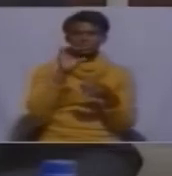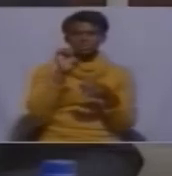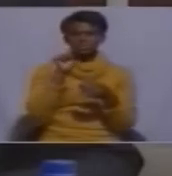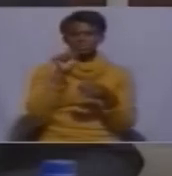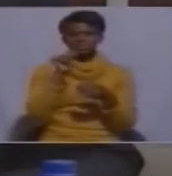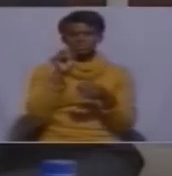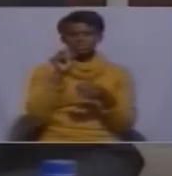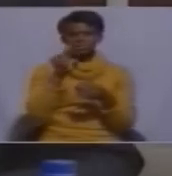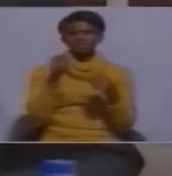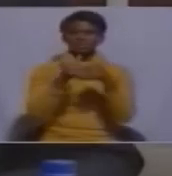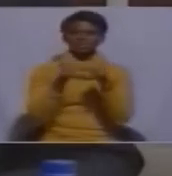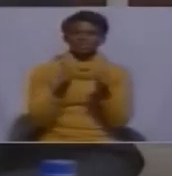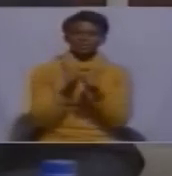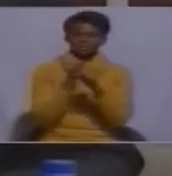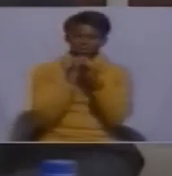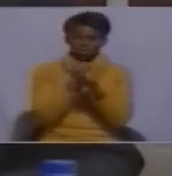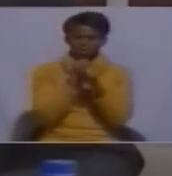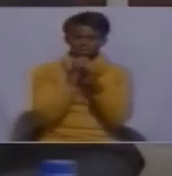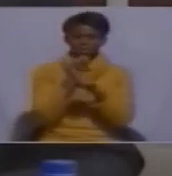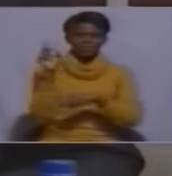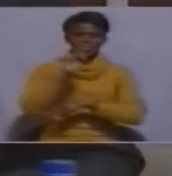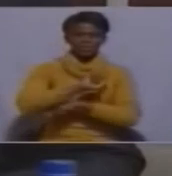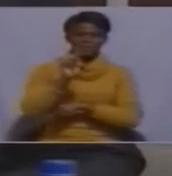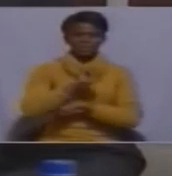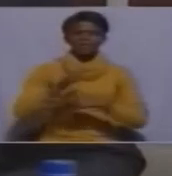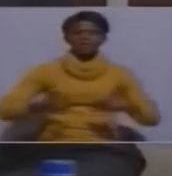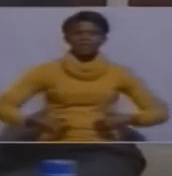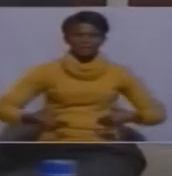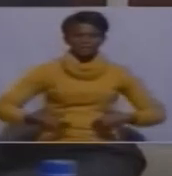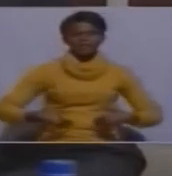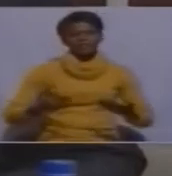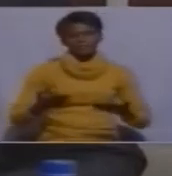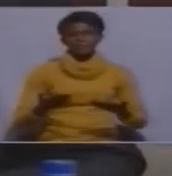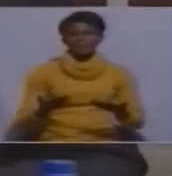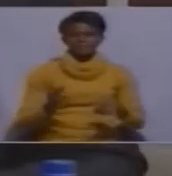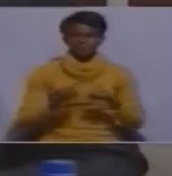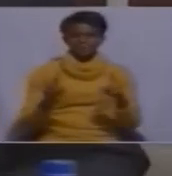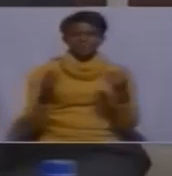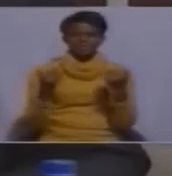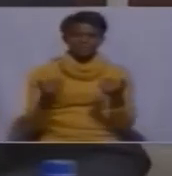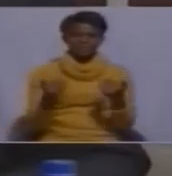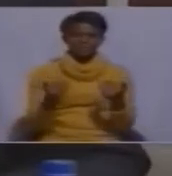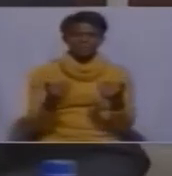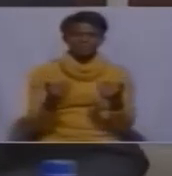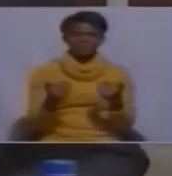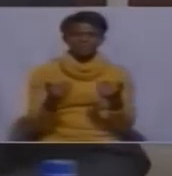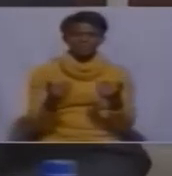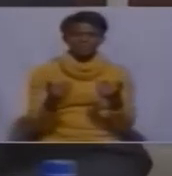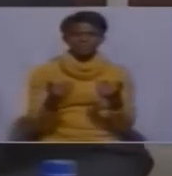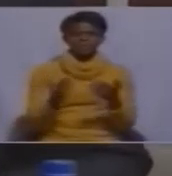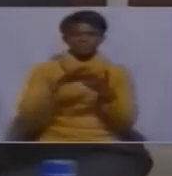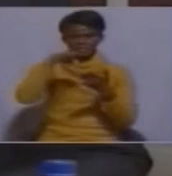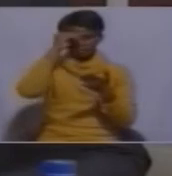some of them actually attained this position when they were much younger than I was. But again, in terms of actual discharging